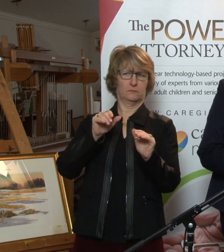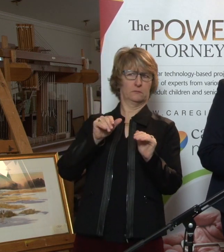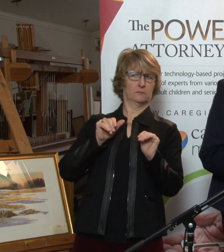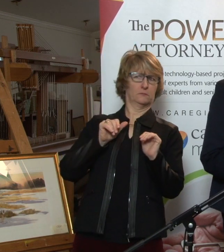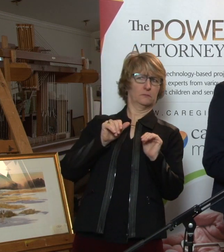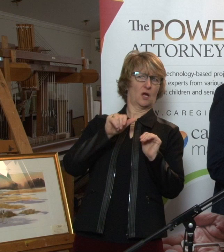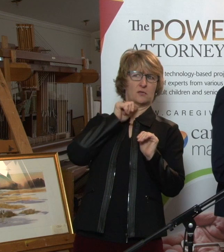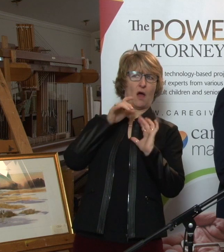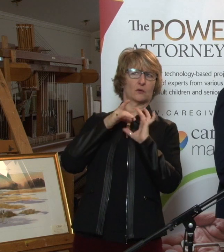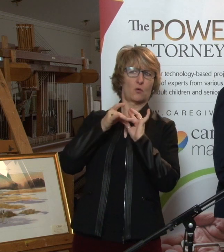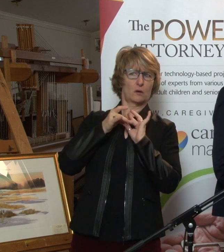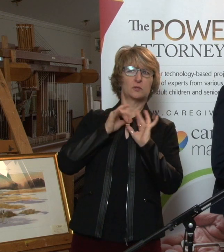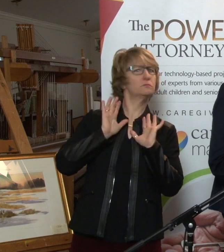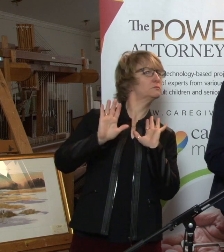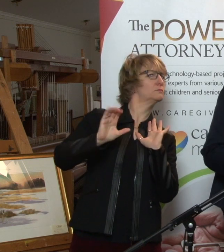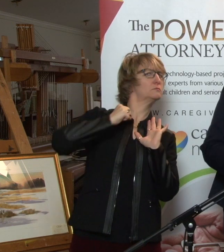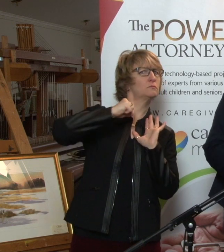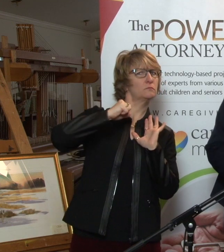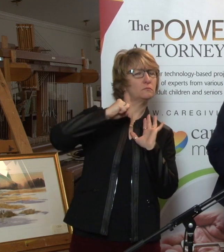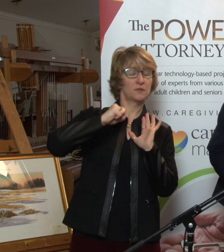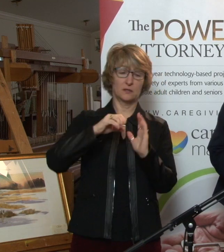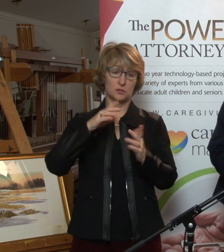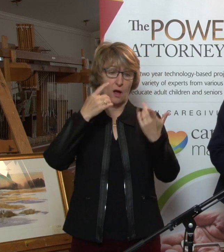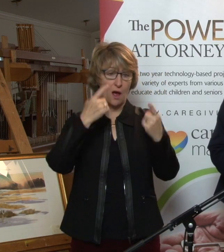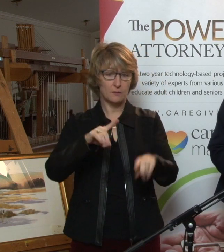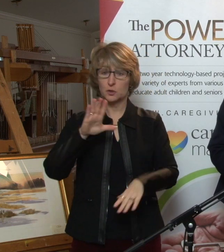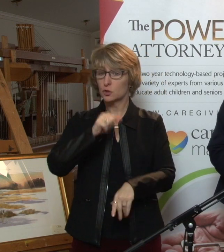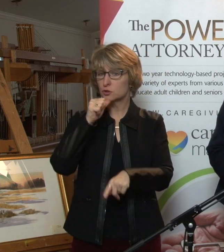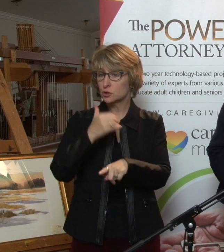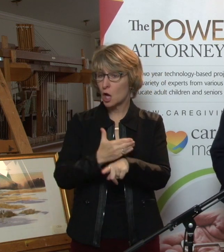to become her substitute